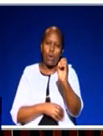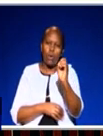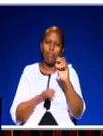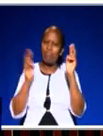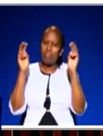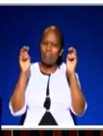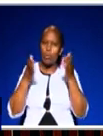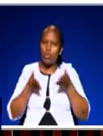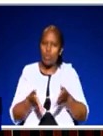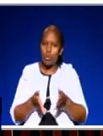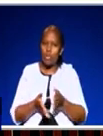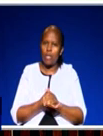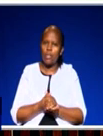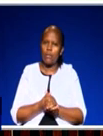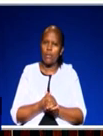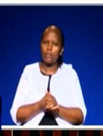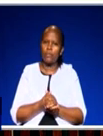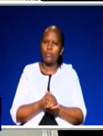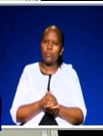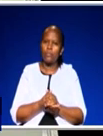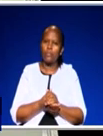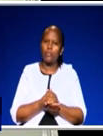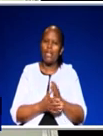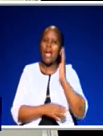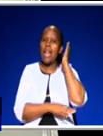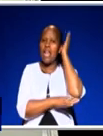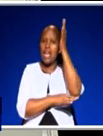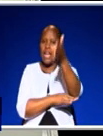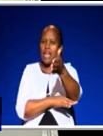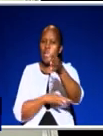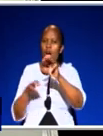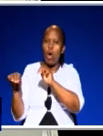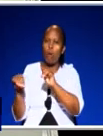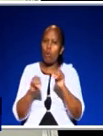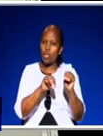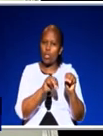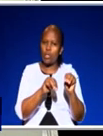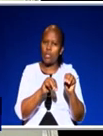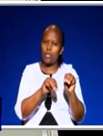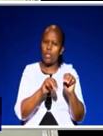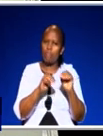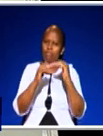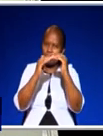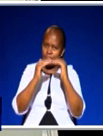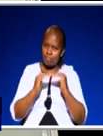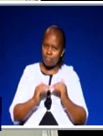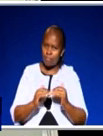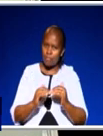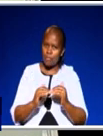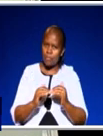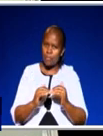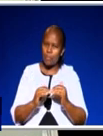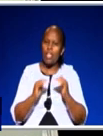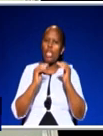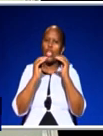Our topic today is linear motion, and the subtopic is